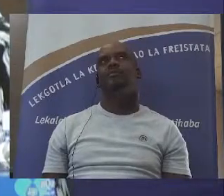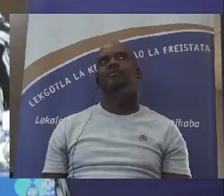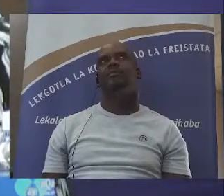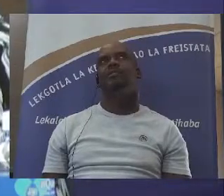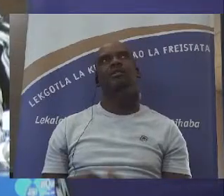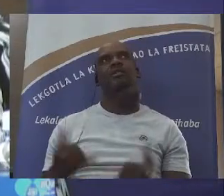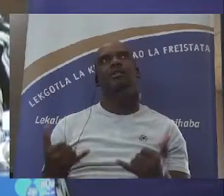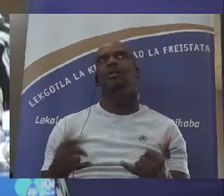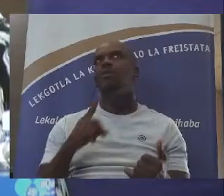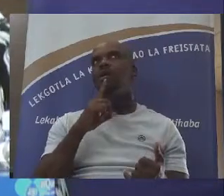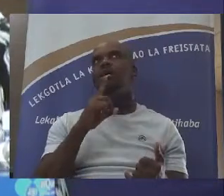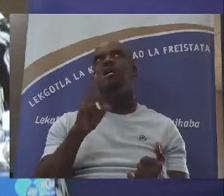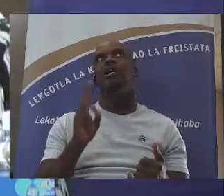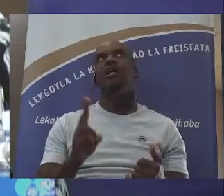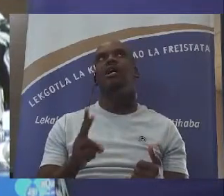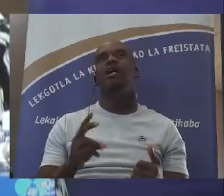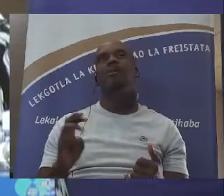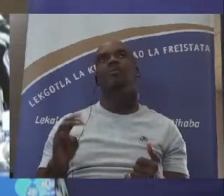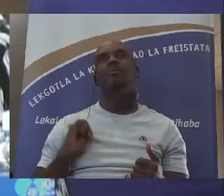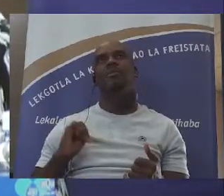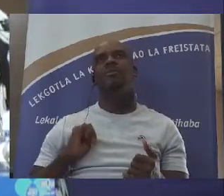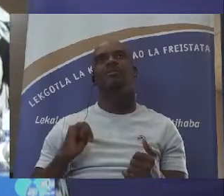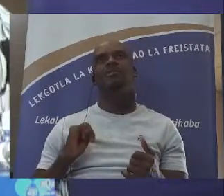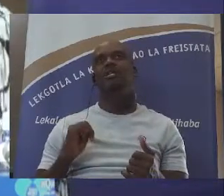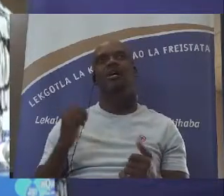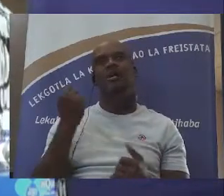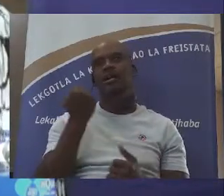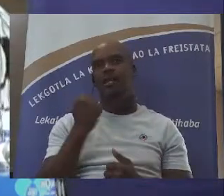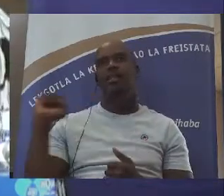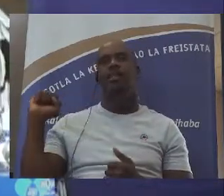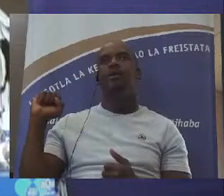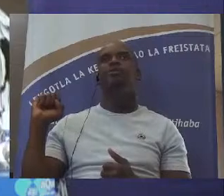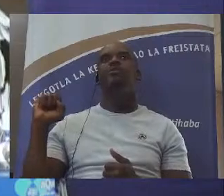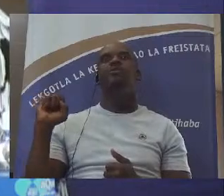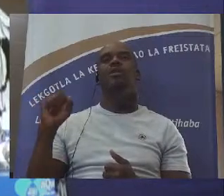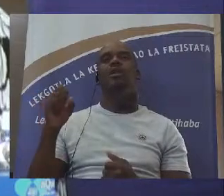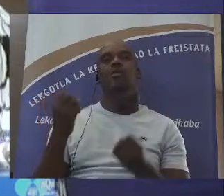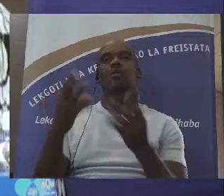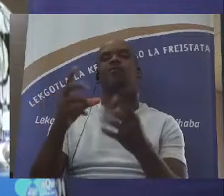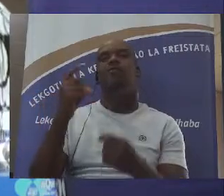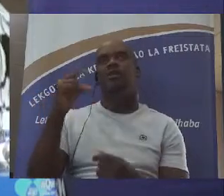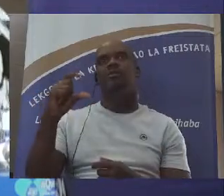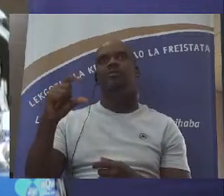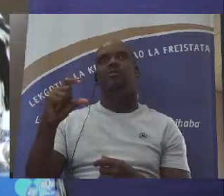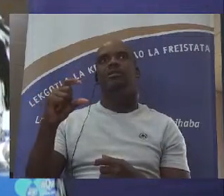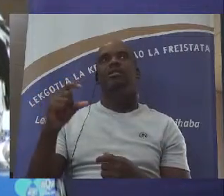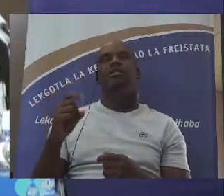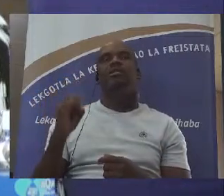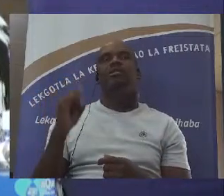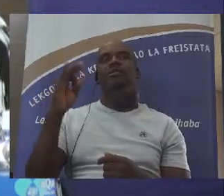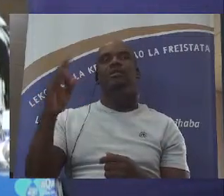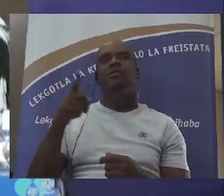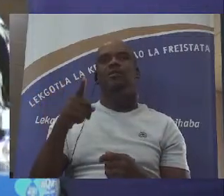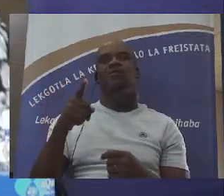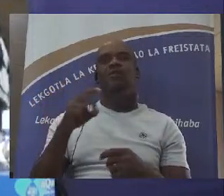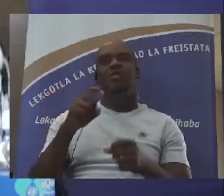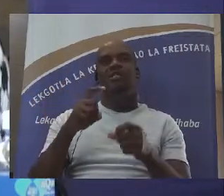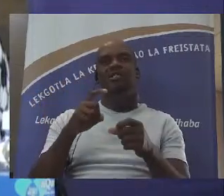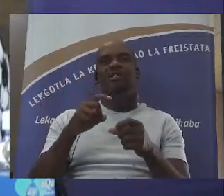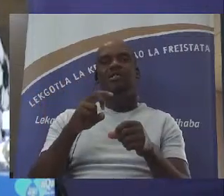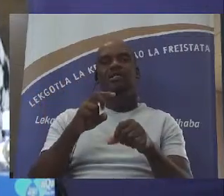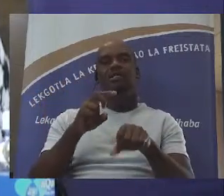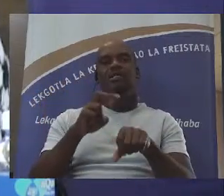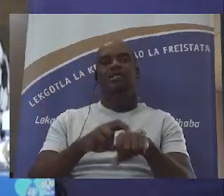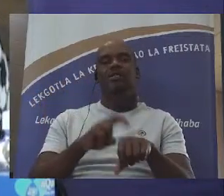So we also say that the minister may refuse to grant a reconnaissance permit if you do not meet the requirements that are under